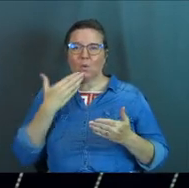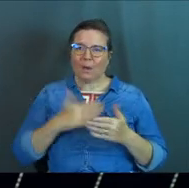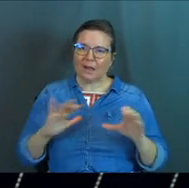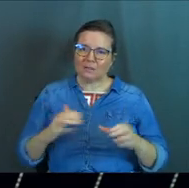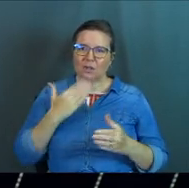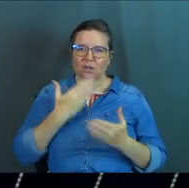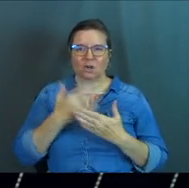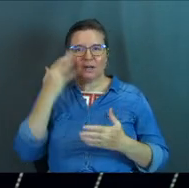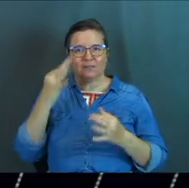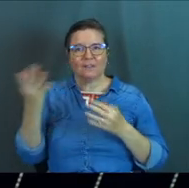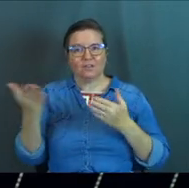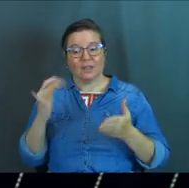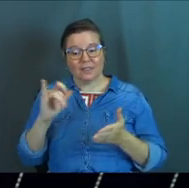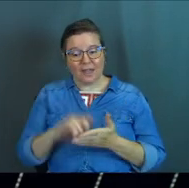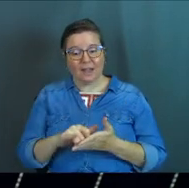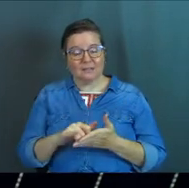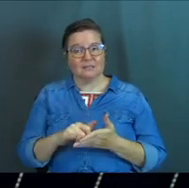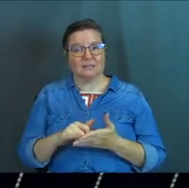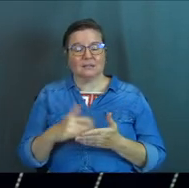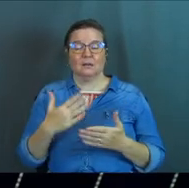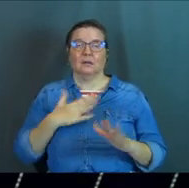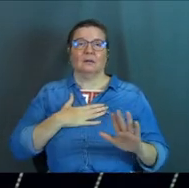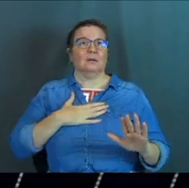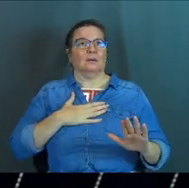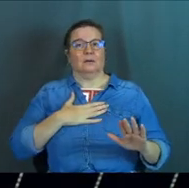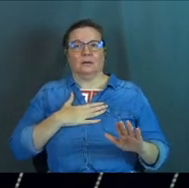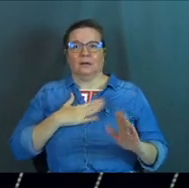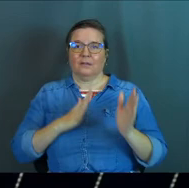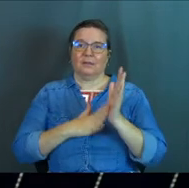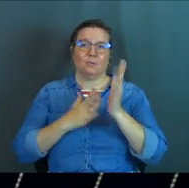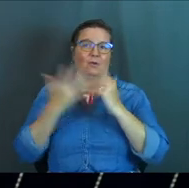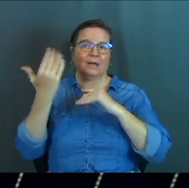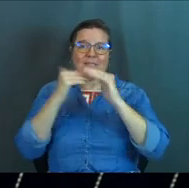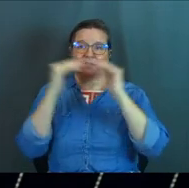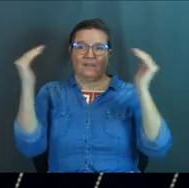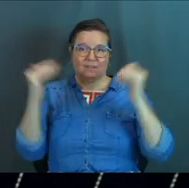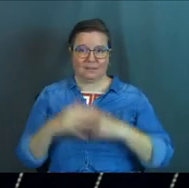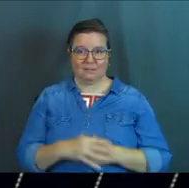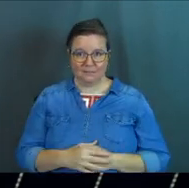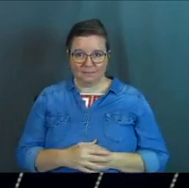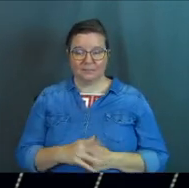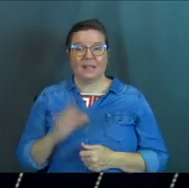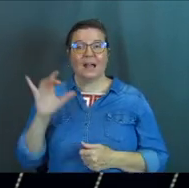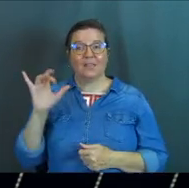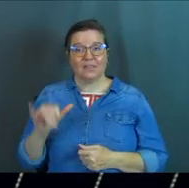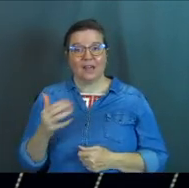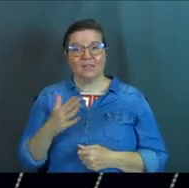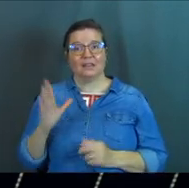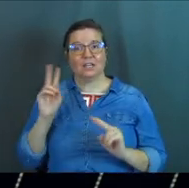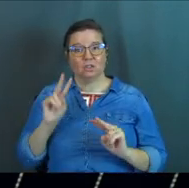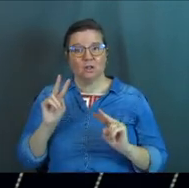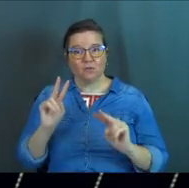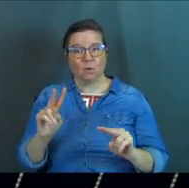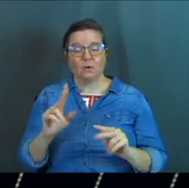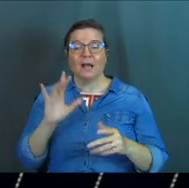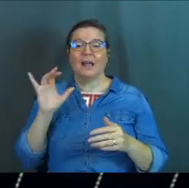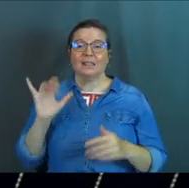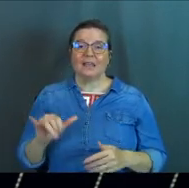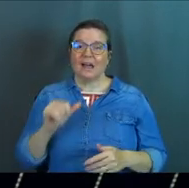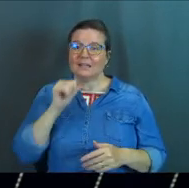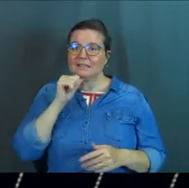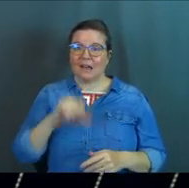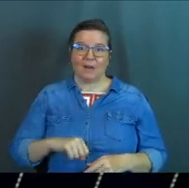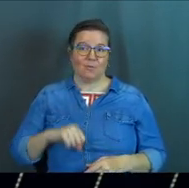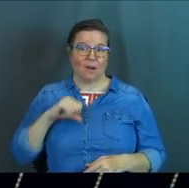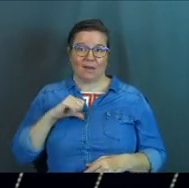Well done, good and faithful servant. That, oh, the praise of heaven. And that's a thing to look forward to. And that's